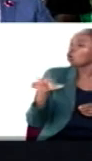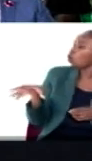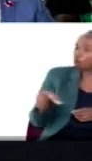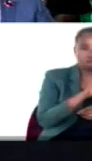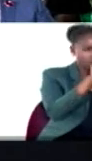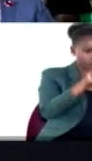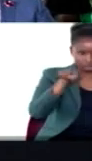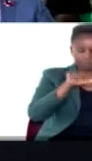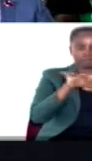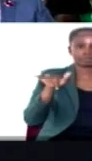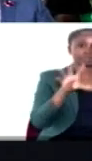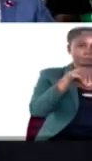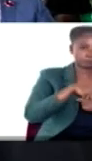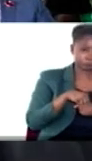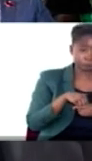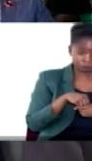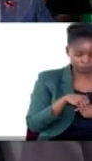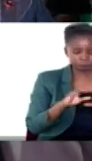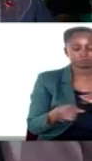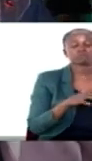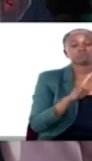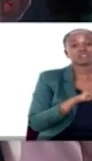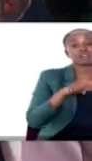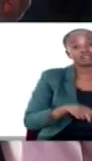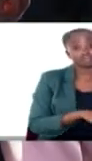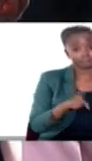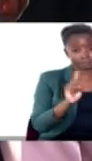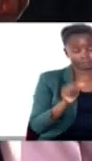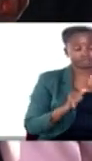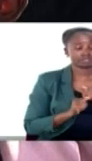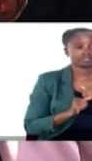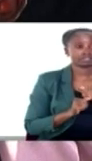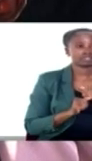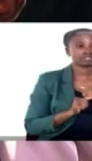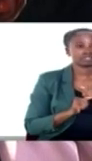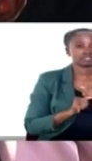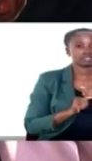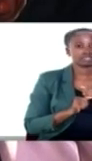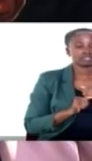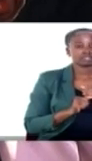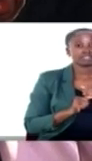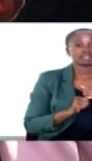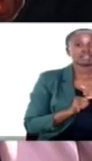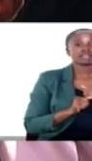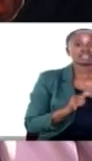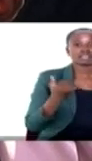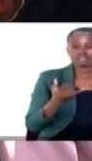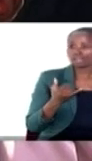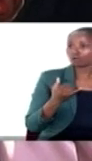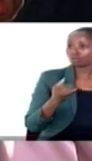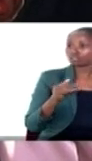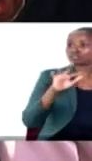our people. And lastly, the last mega trend is that climate